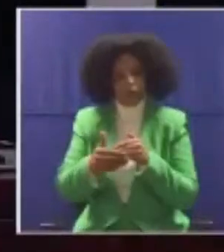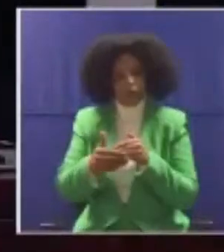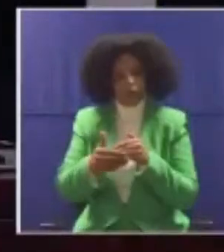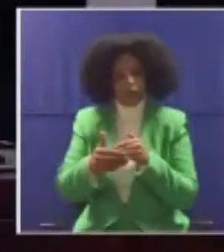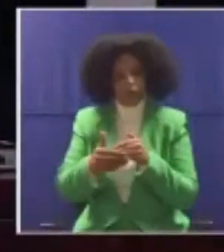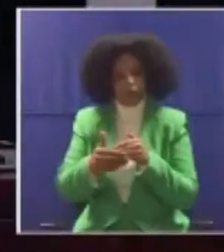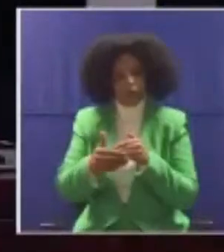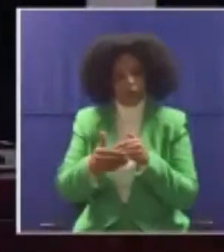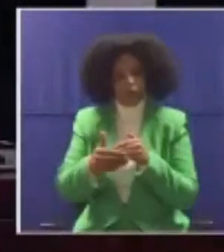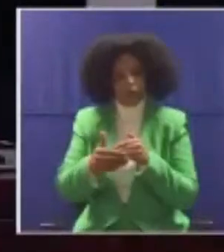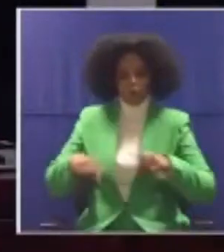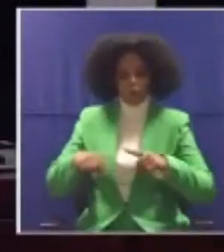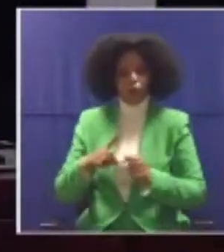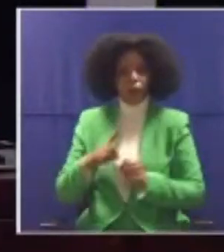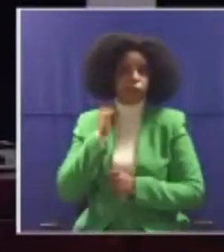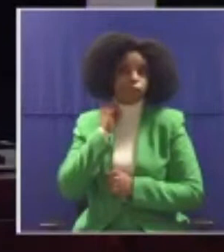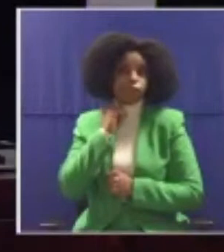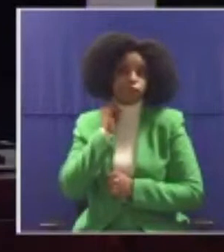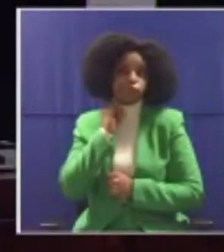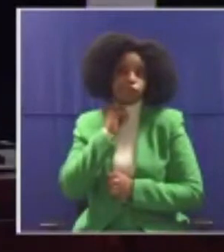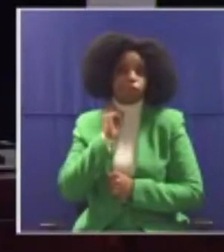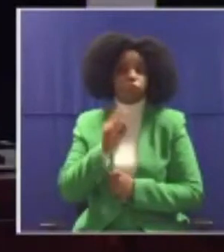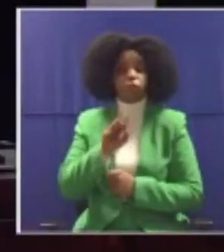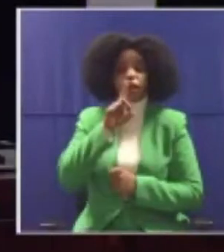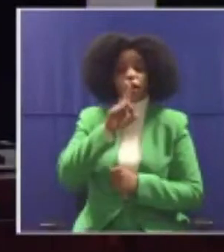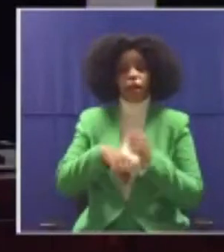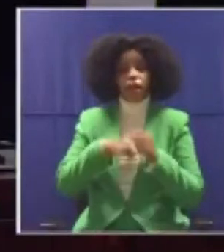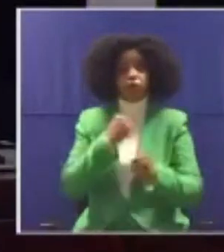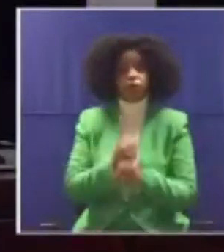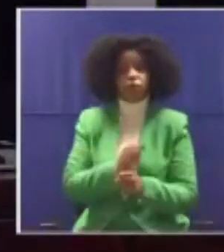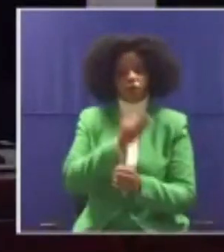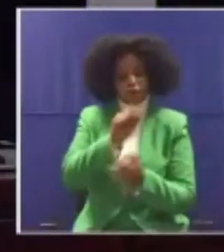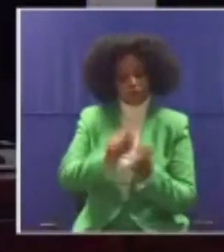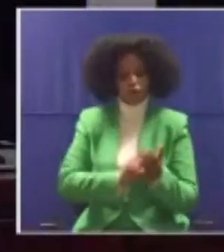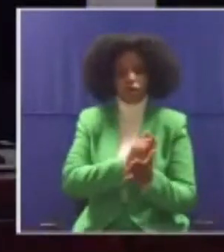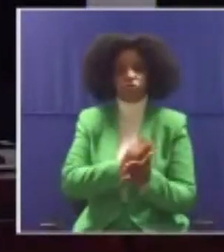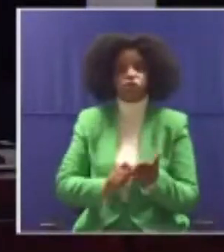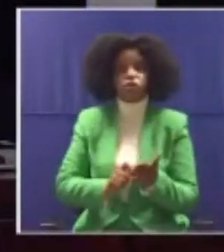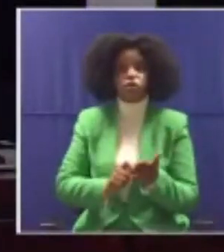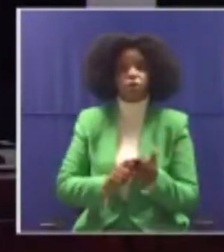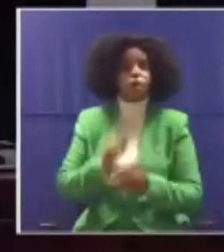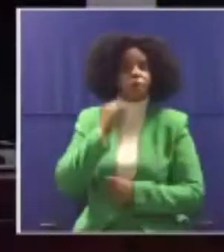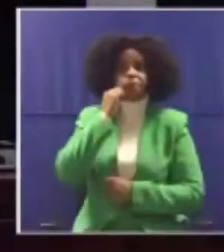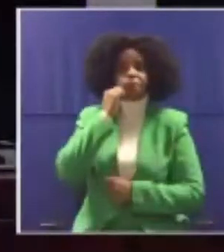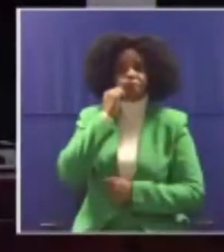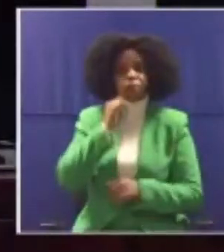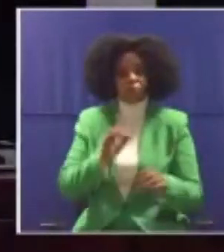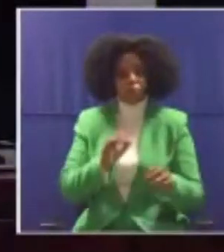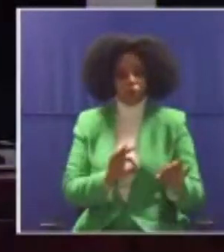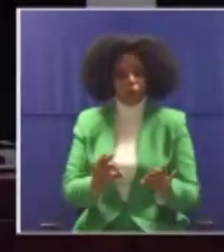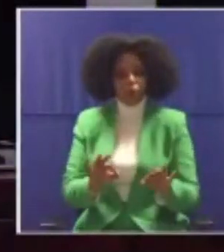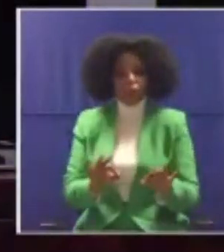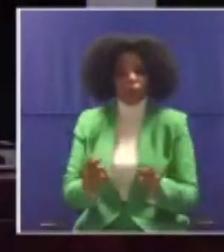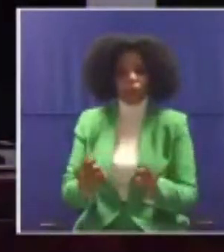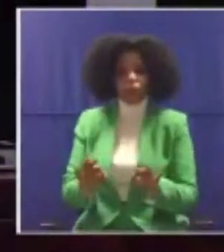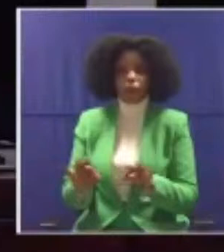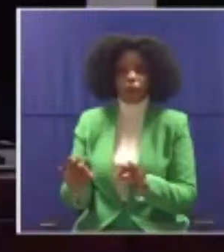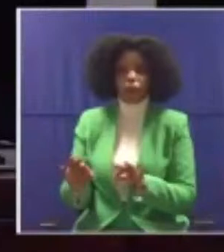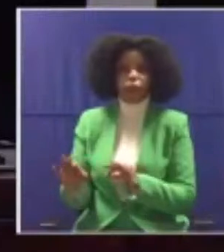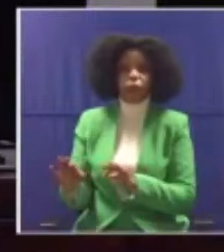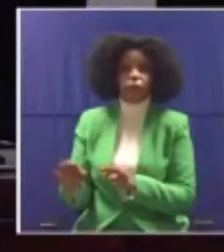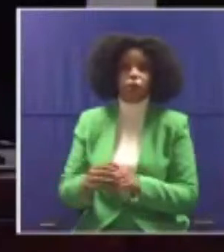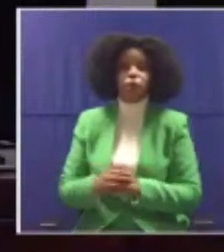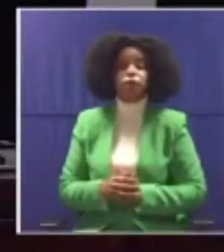that there are elections next year. So we don't want to delay it. Honorable